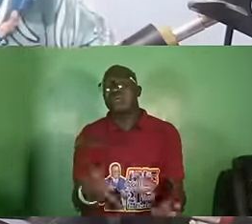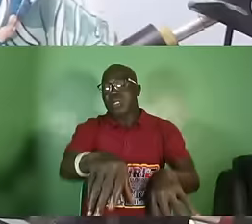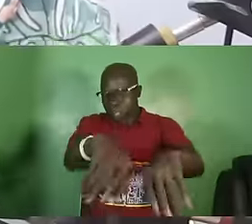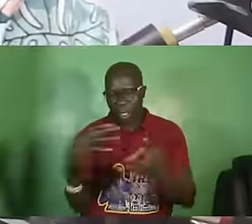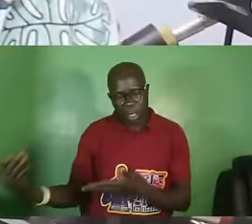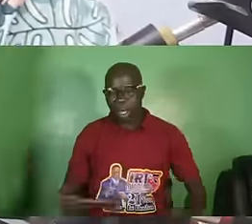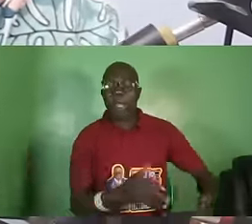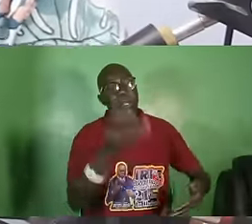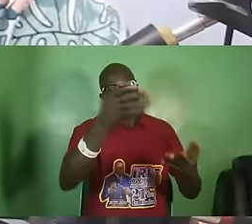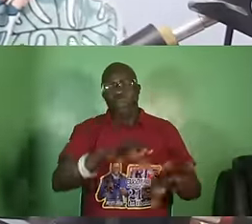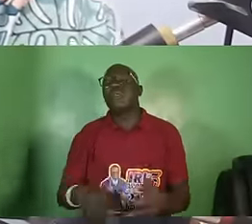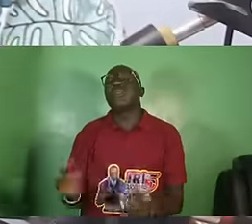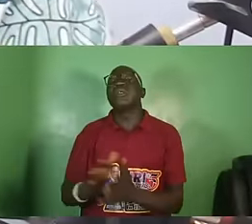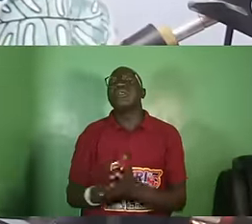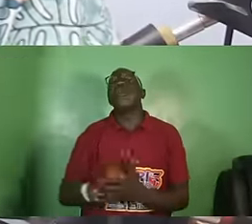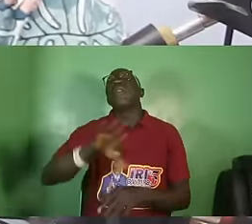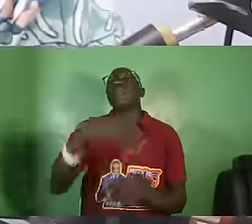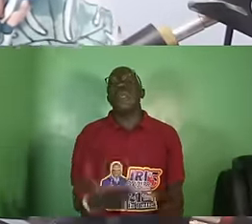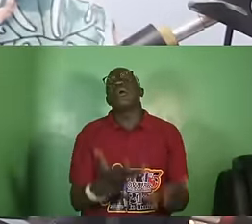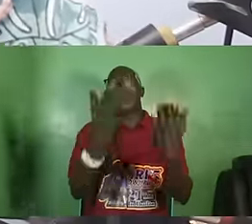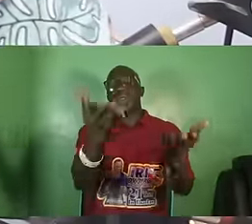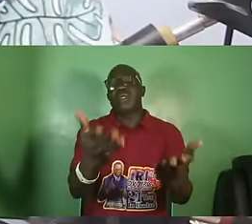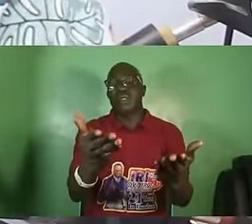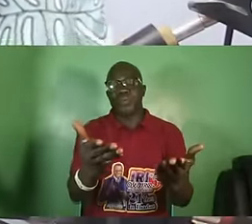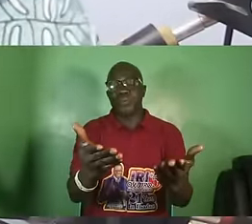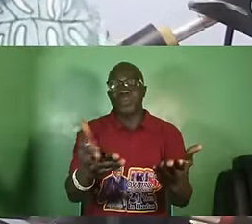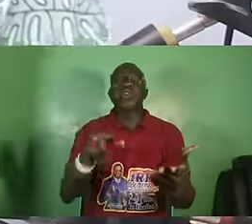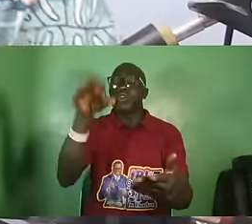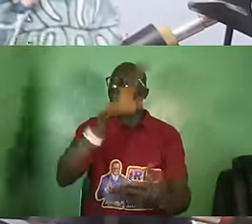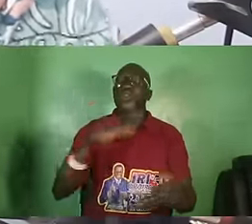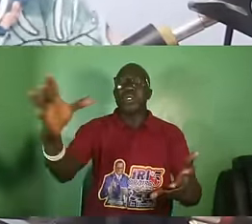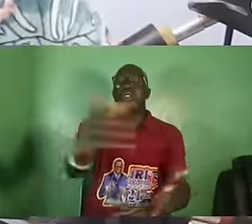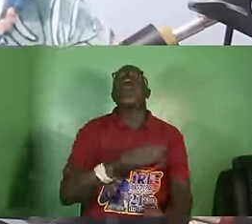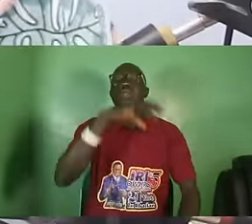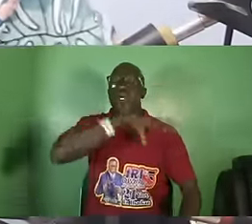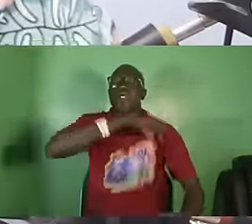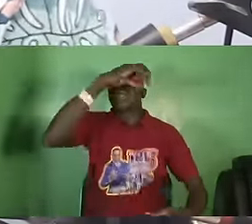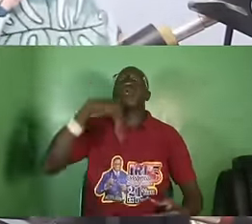Amen. You need to bury your children. Oh, what are test what here? That ain't you stressful. Oh, fi gba eto e. Amen.